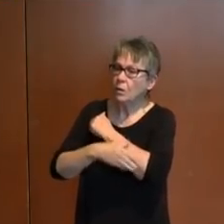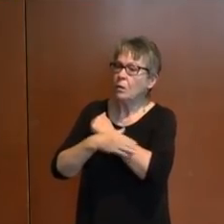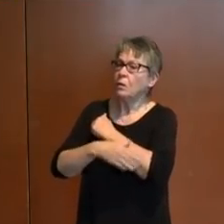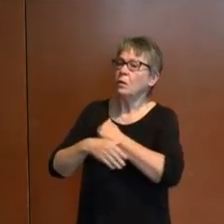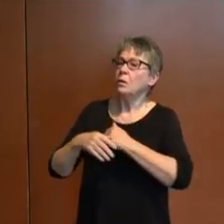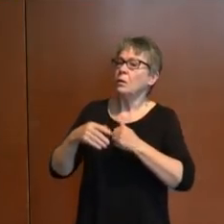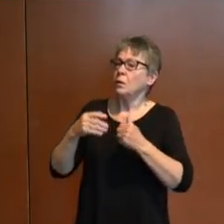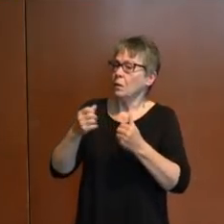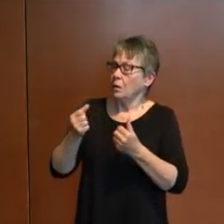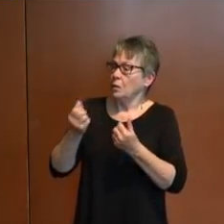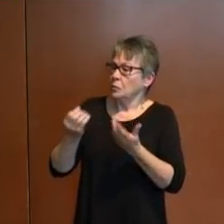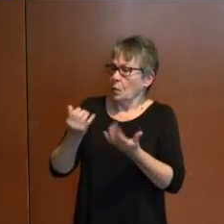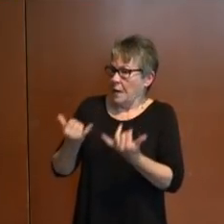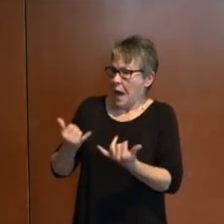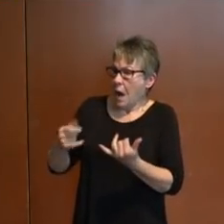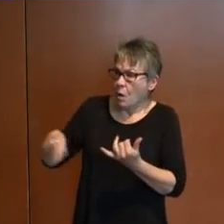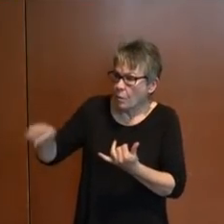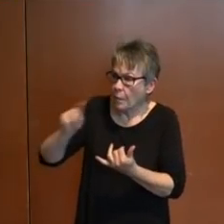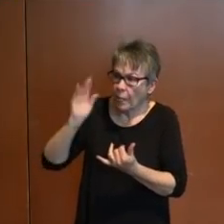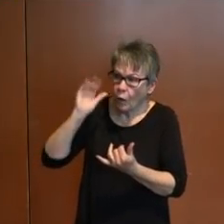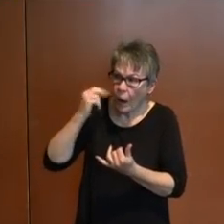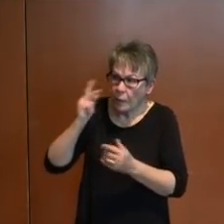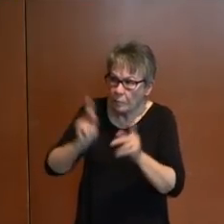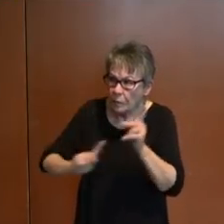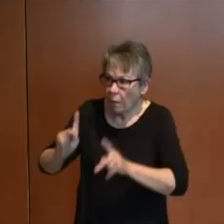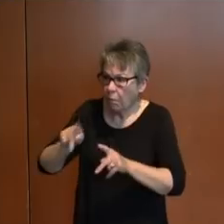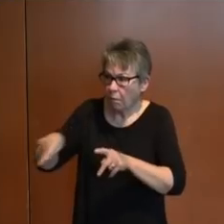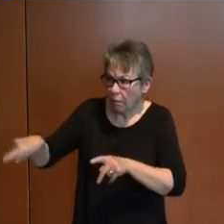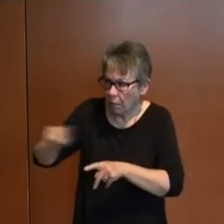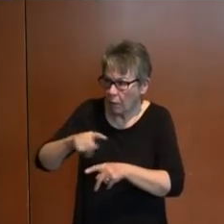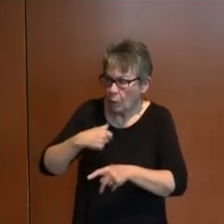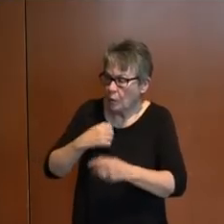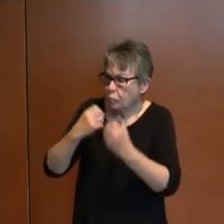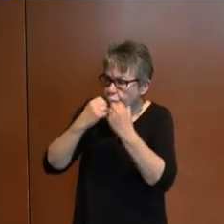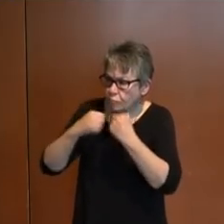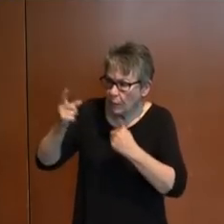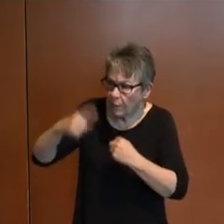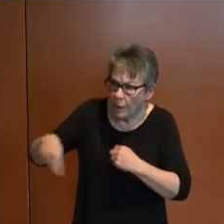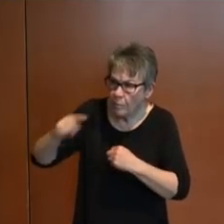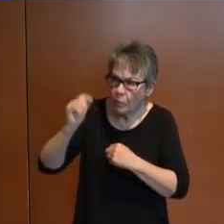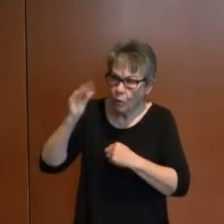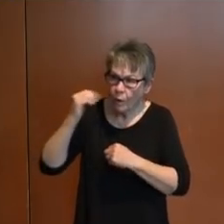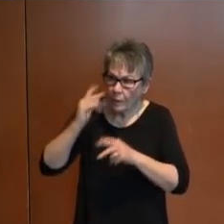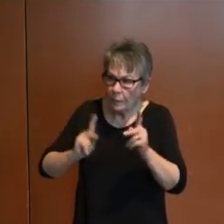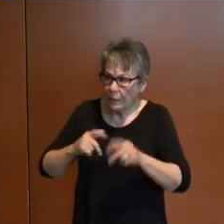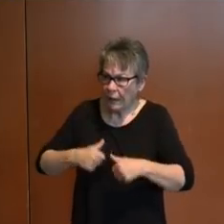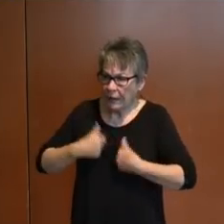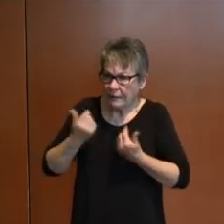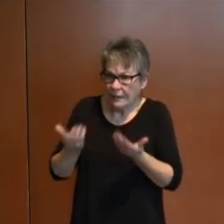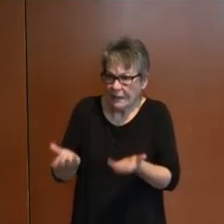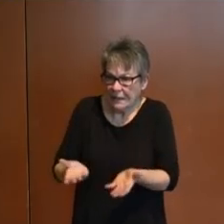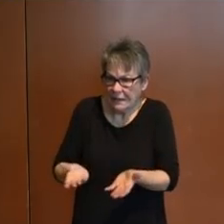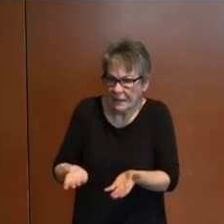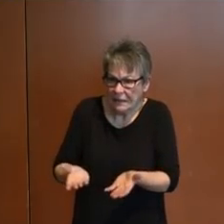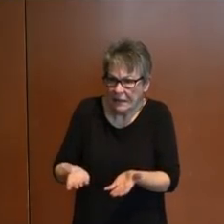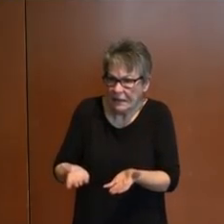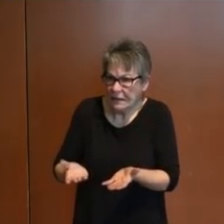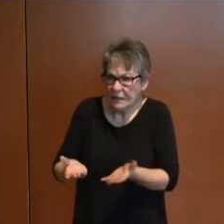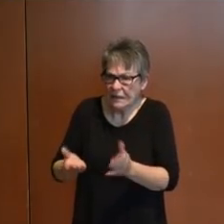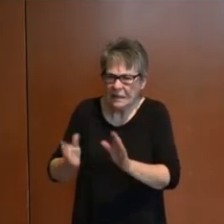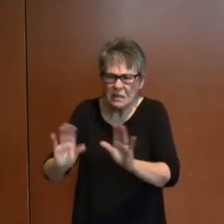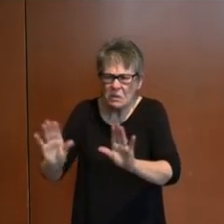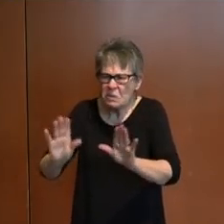bad behavior of blaming one community or another. And I'll come back to that in a few minutes. It was a